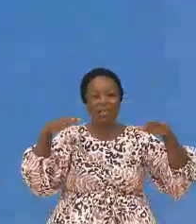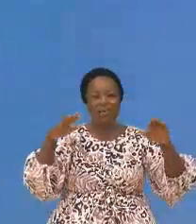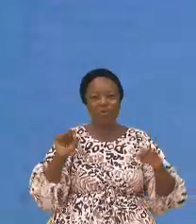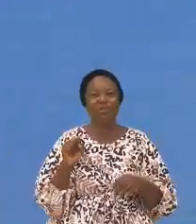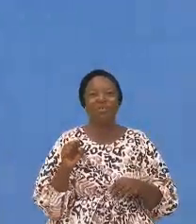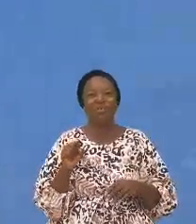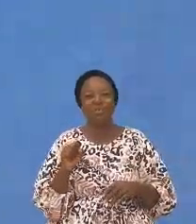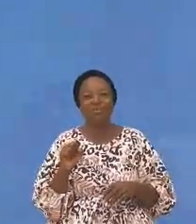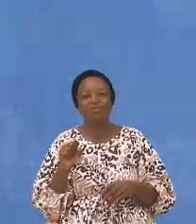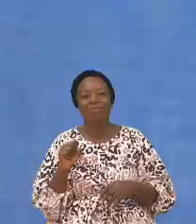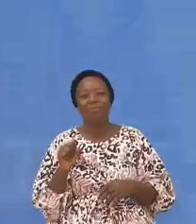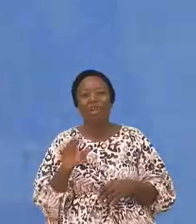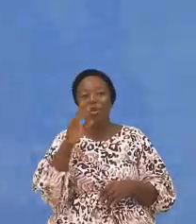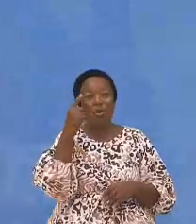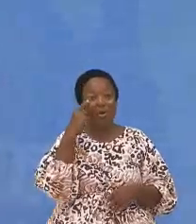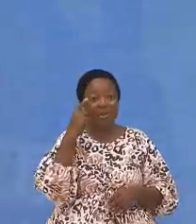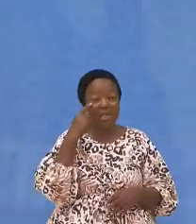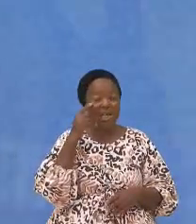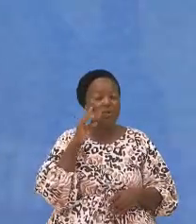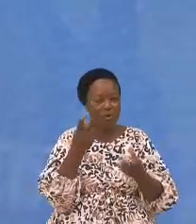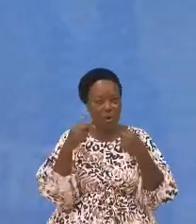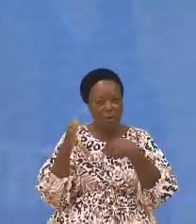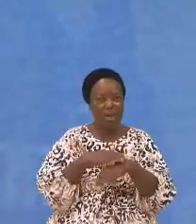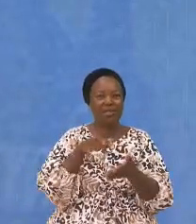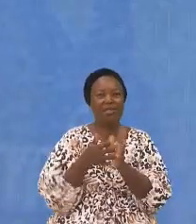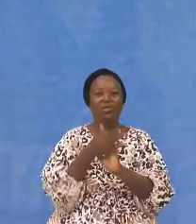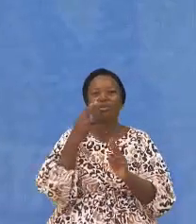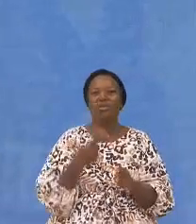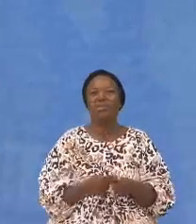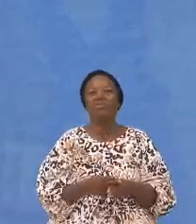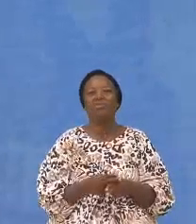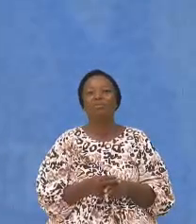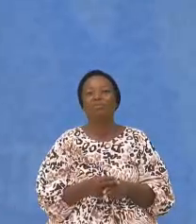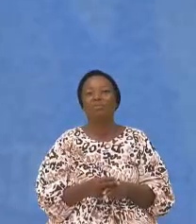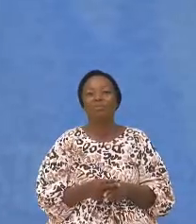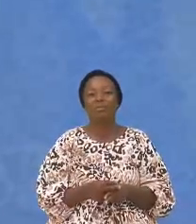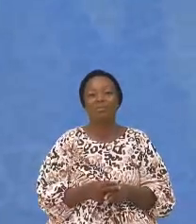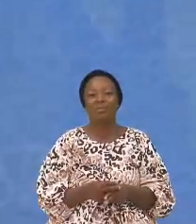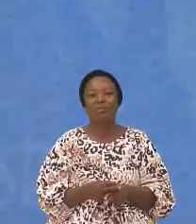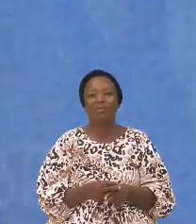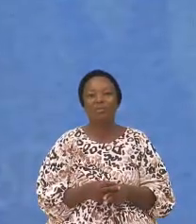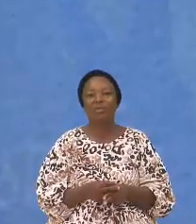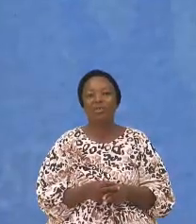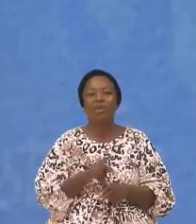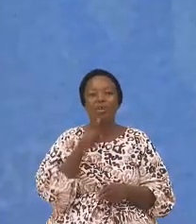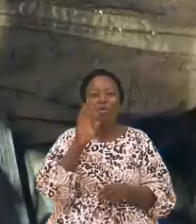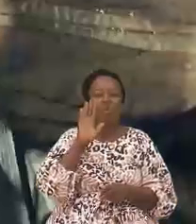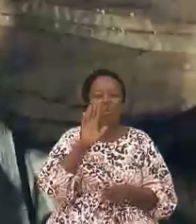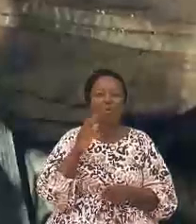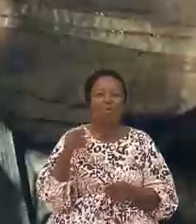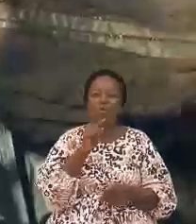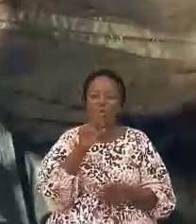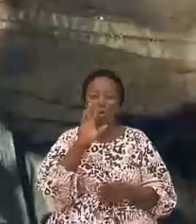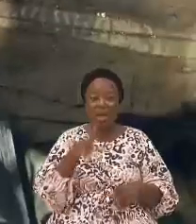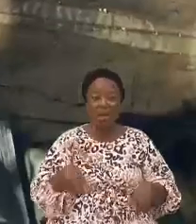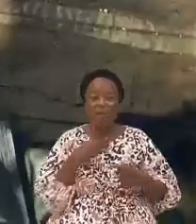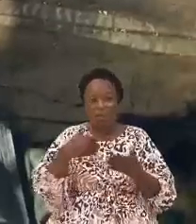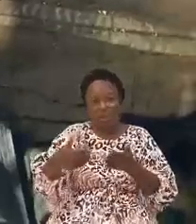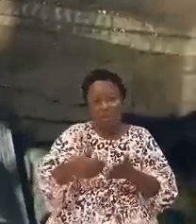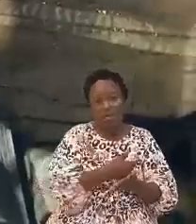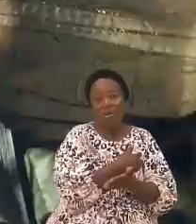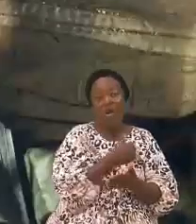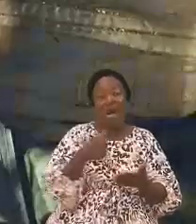renewed like the eagles. Your sight will come back. You